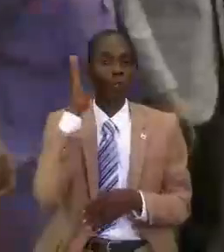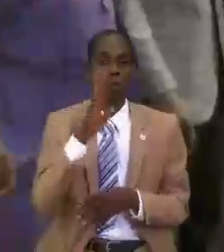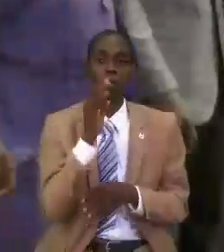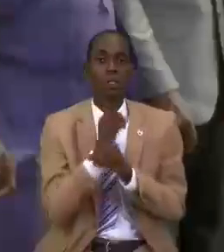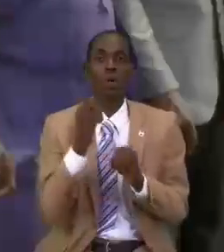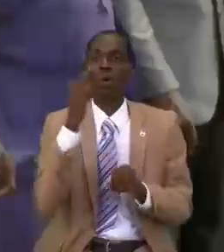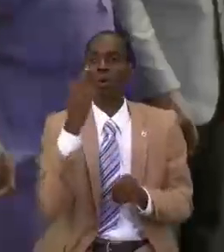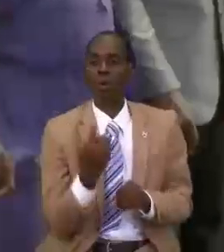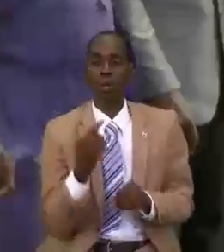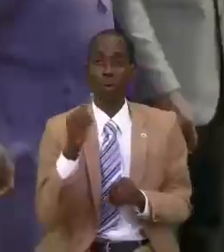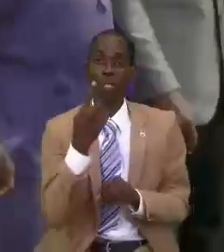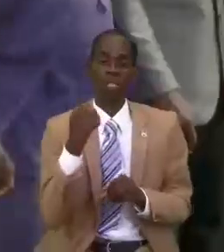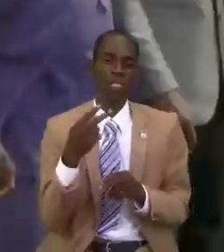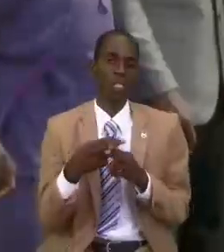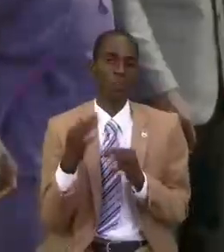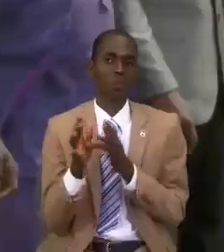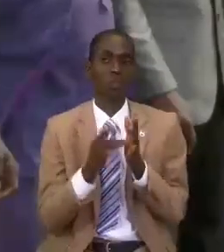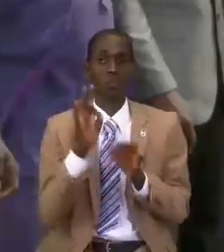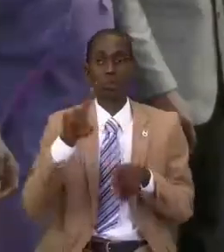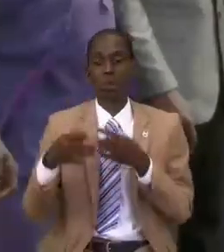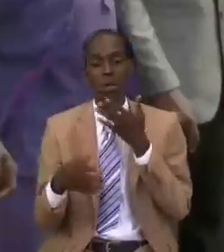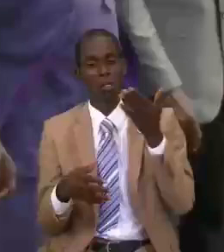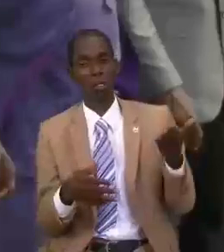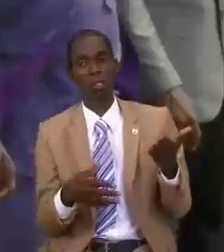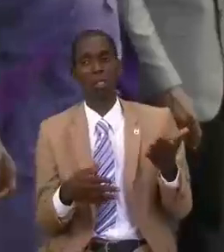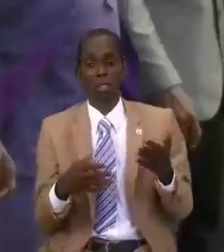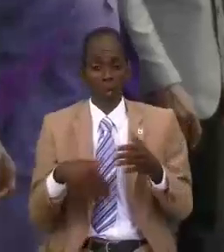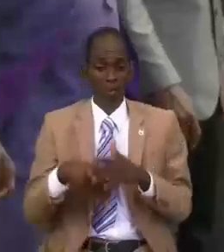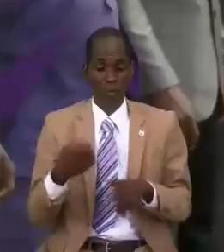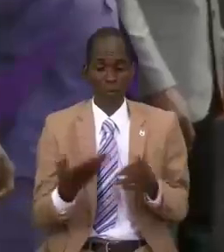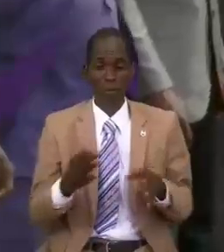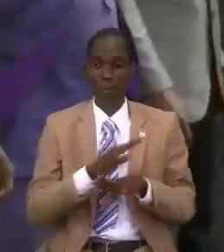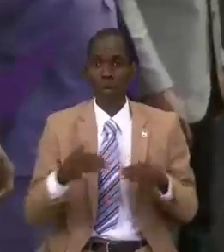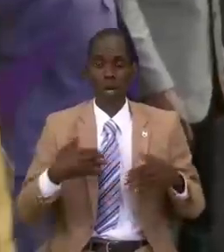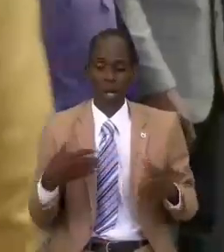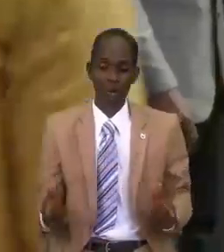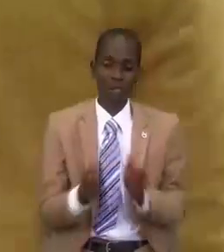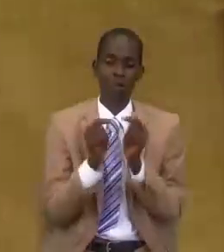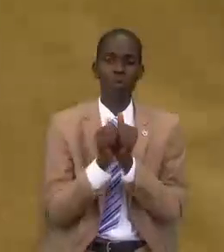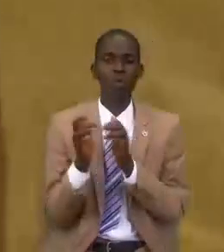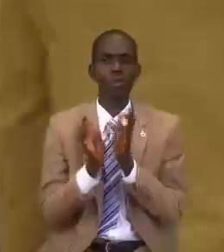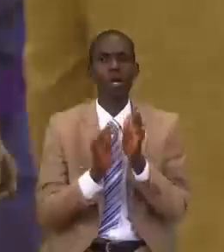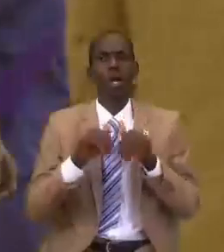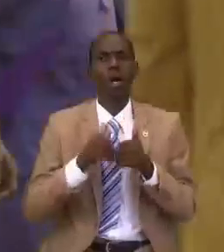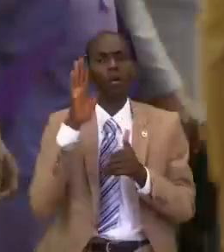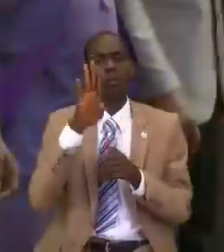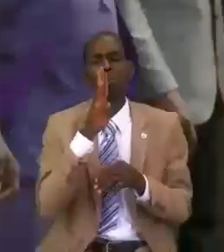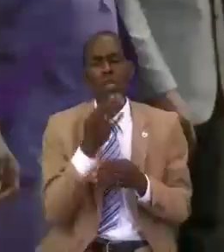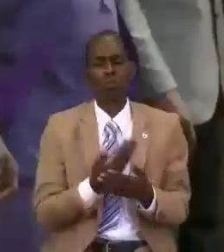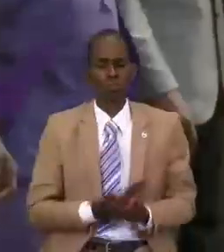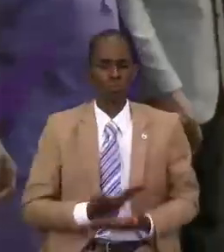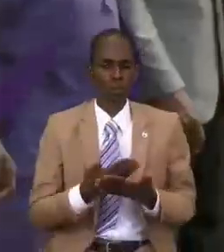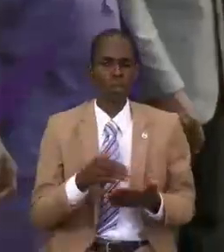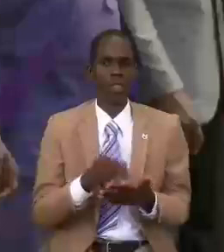have an encounter with Jesus, how would you be born again? How will you be saved? Tell the Lord and say, Lord, here I am. I call upon